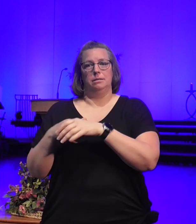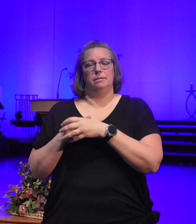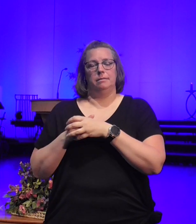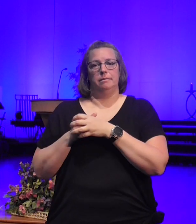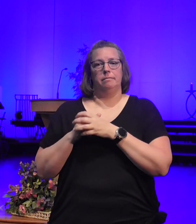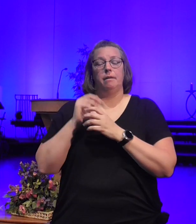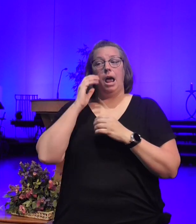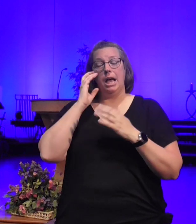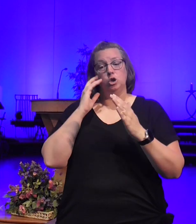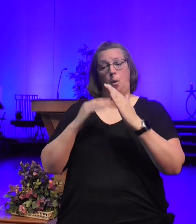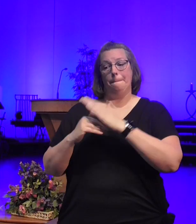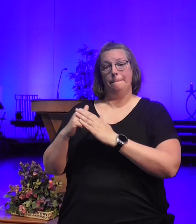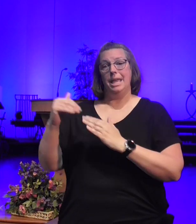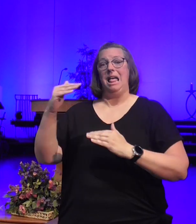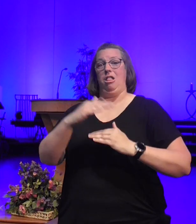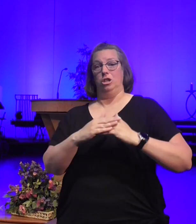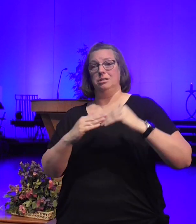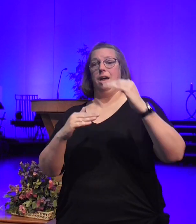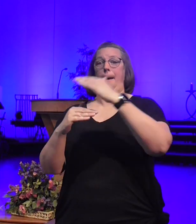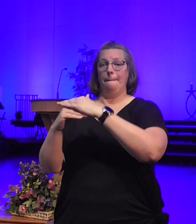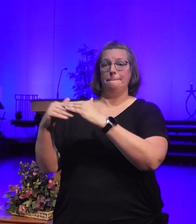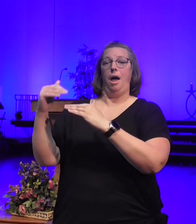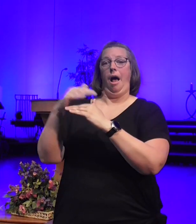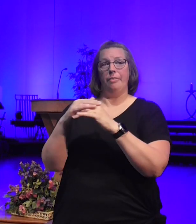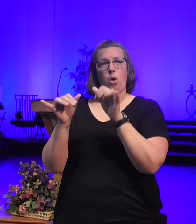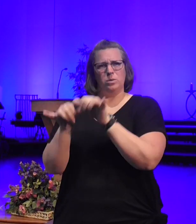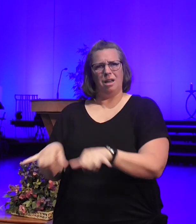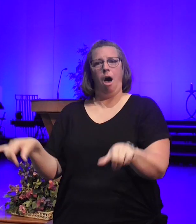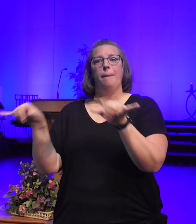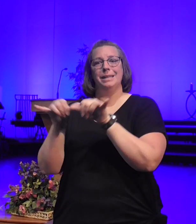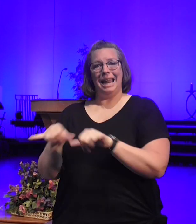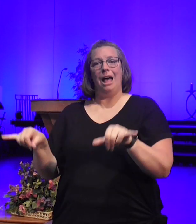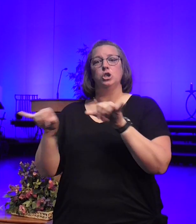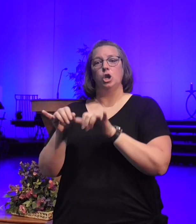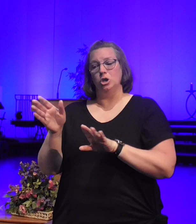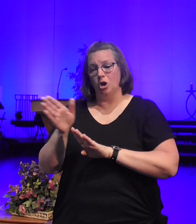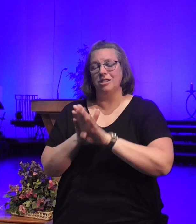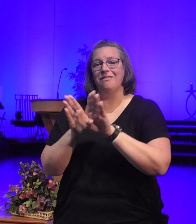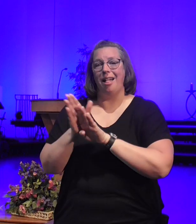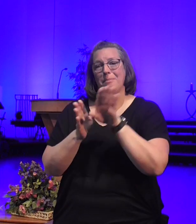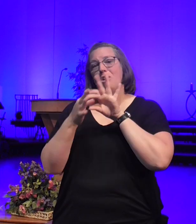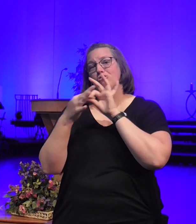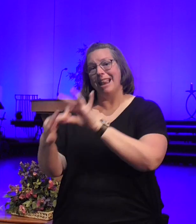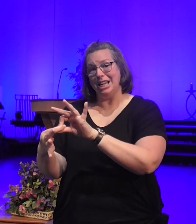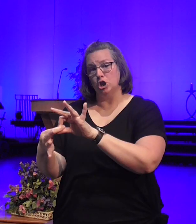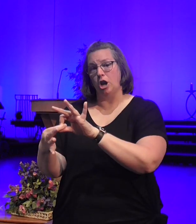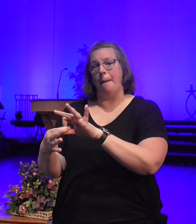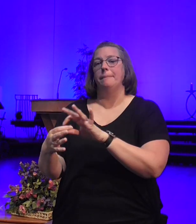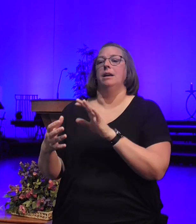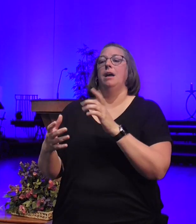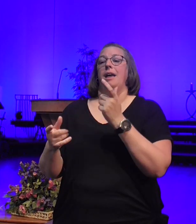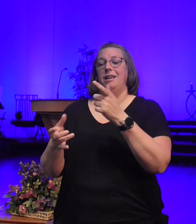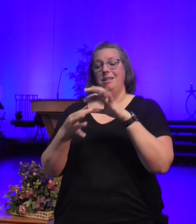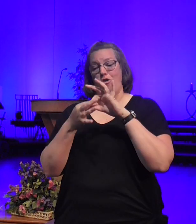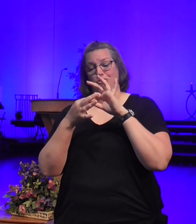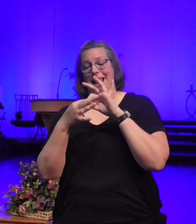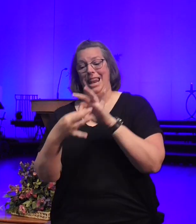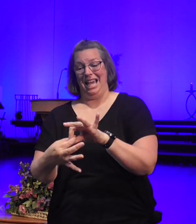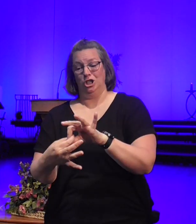those commonalities, you're forming a relationship that as you build that relationship, you find you're forming a